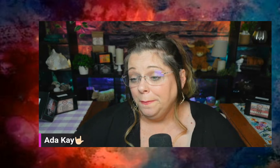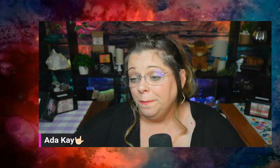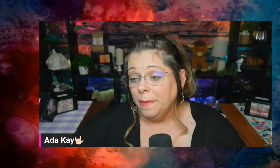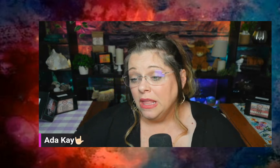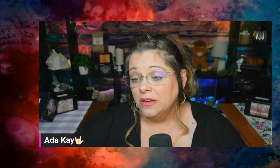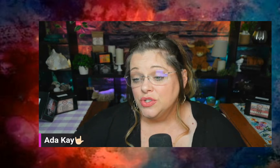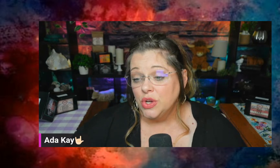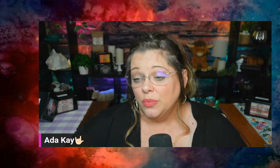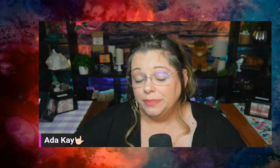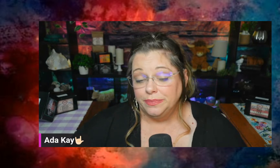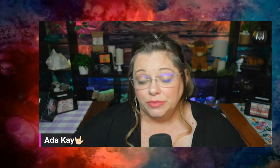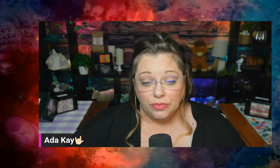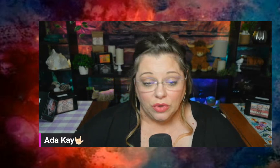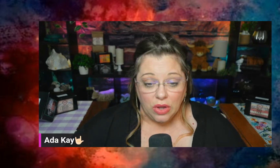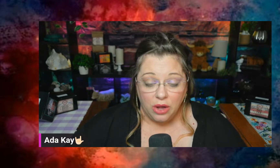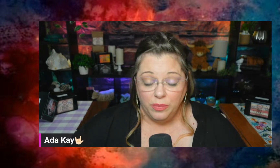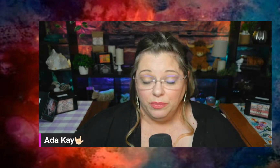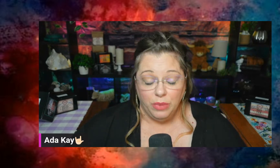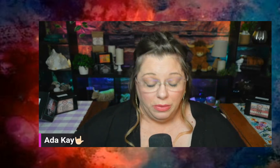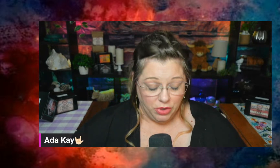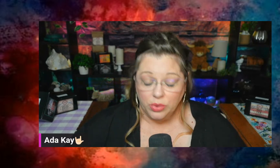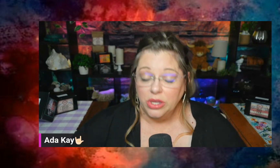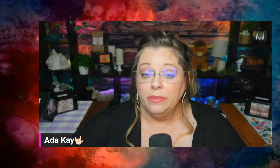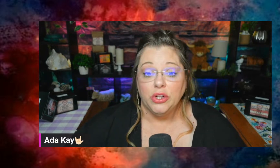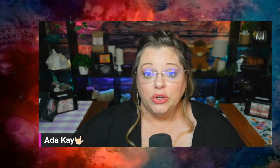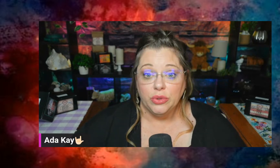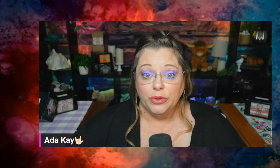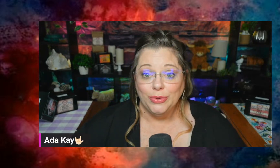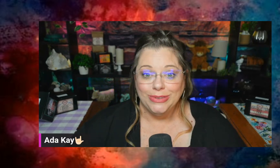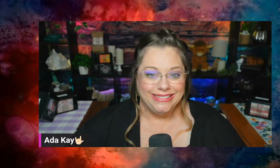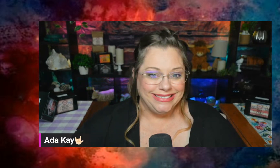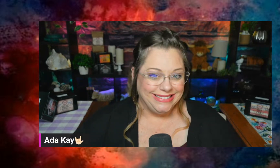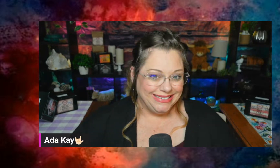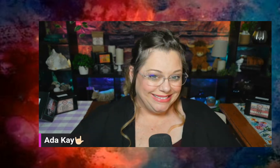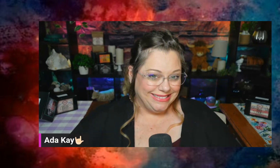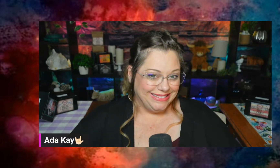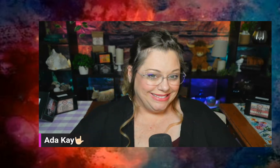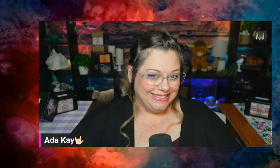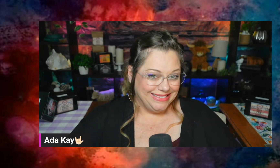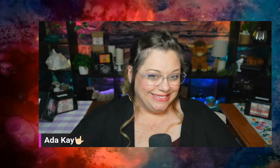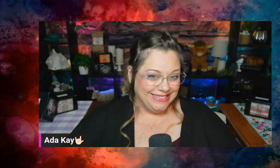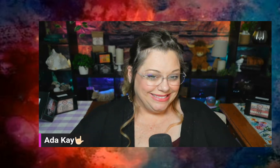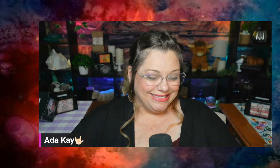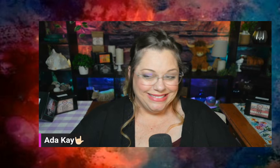Okay? So I'm going to go get me in a good mood.